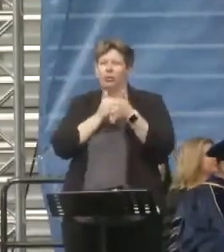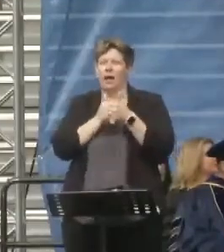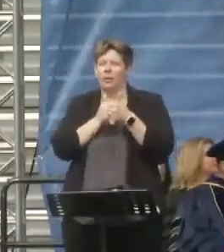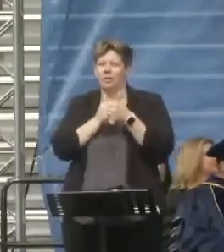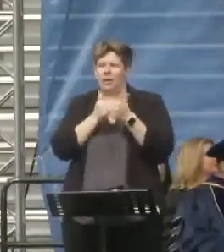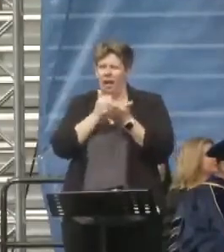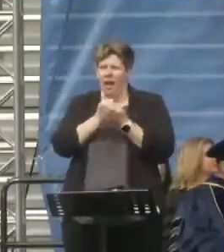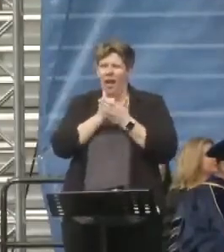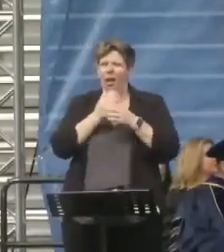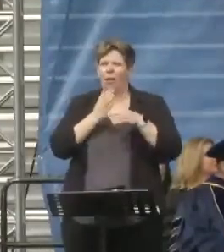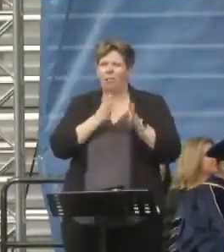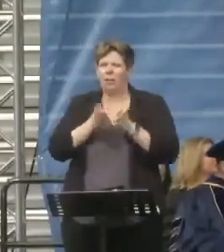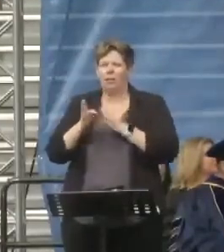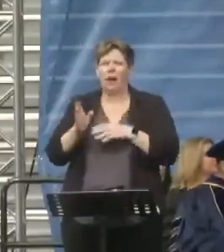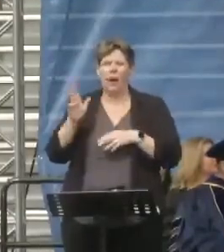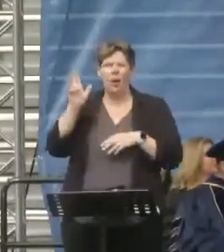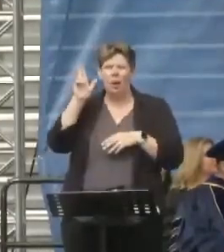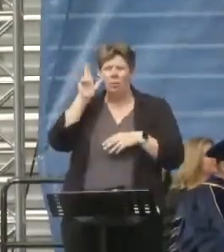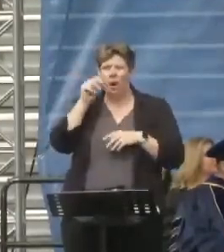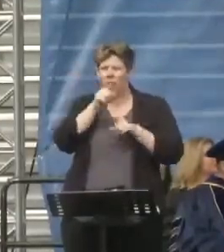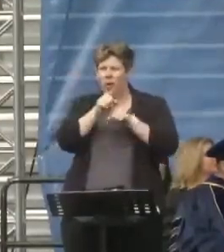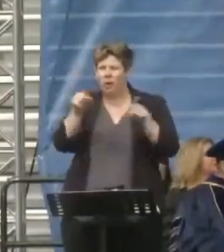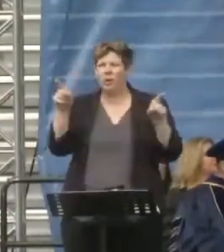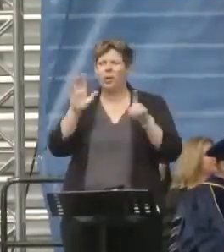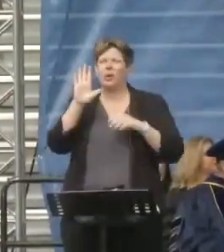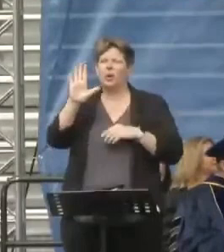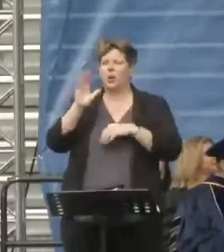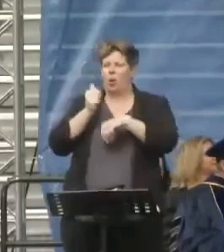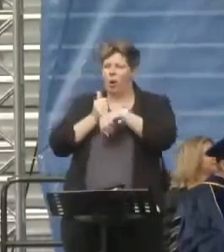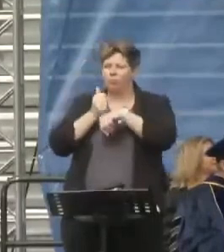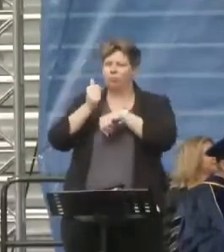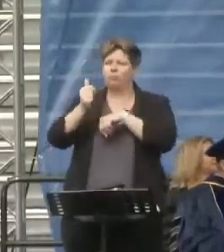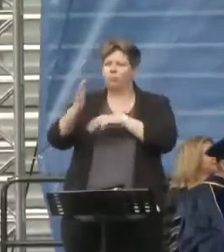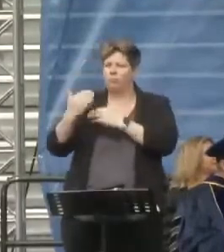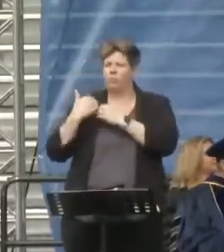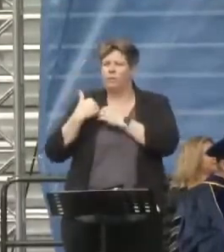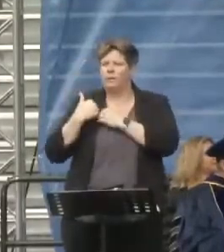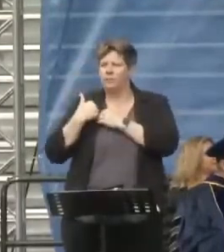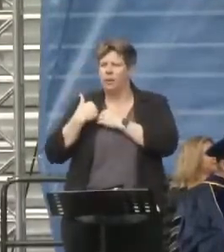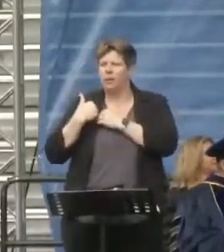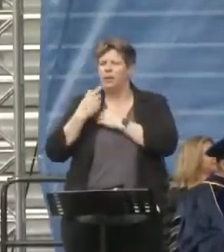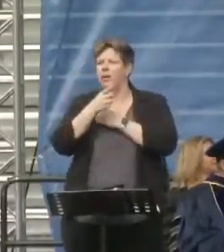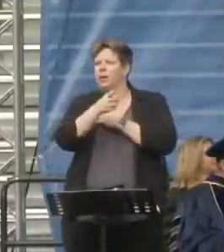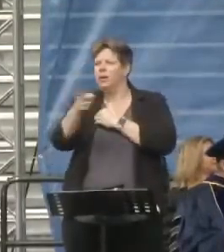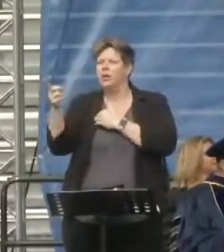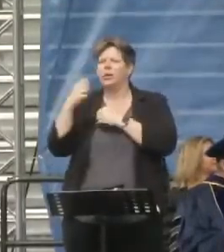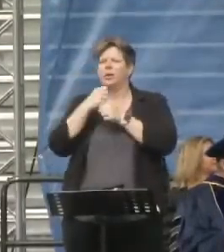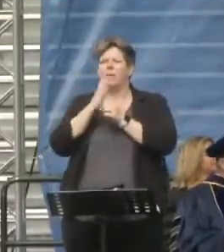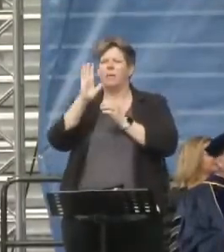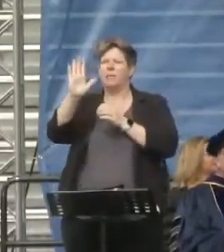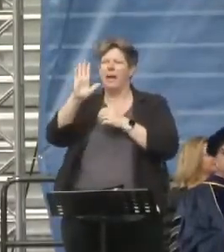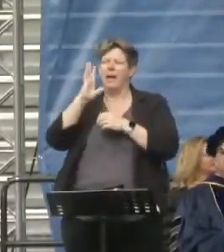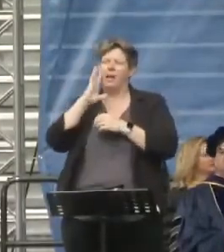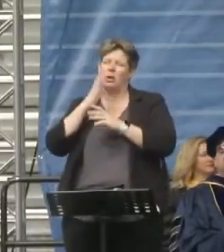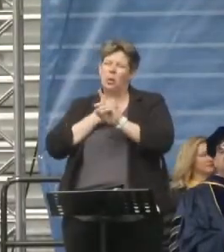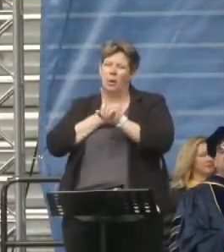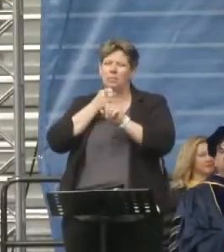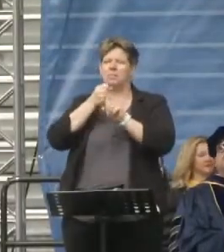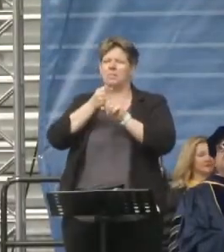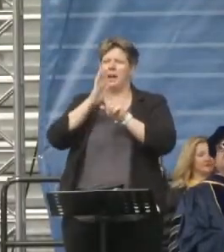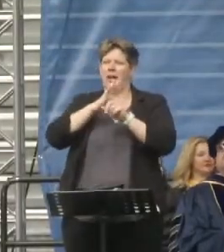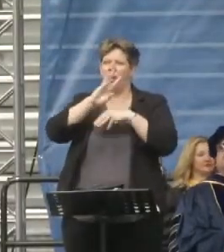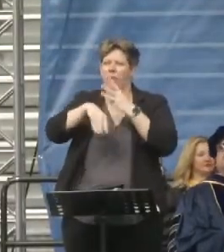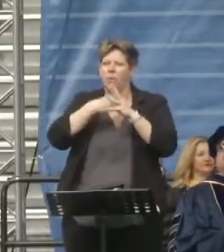for more. Broncos, this is your charge. Go out and make your mark.